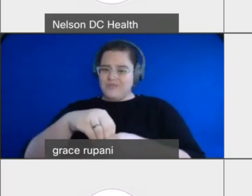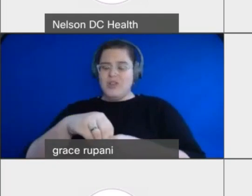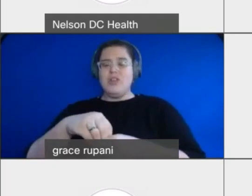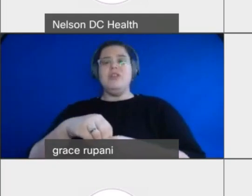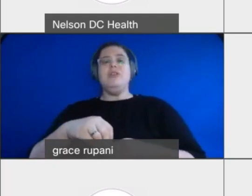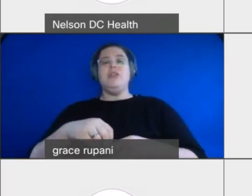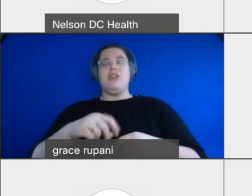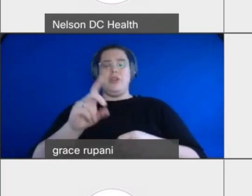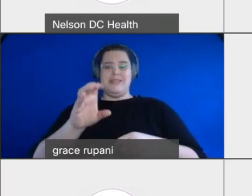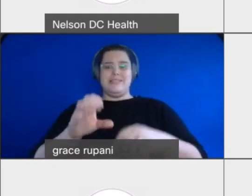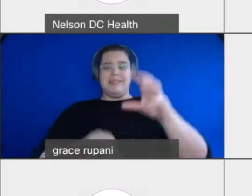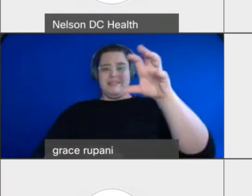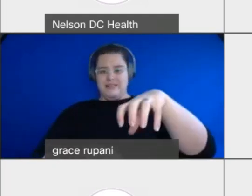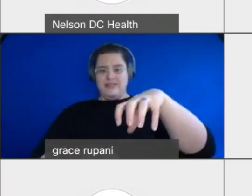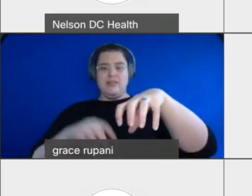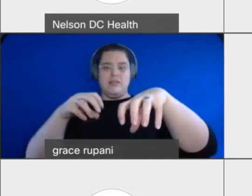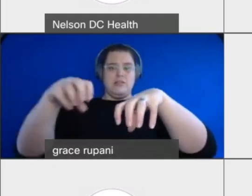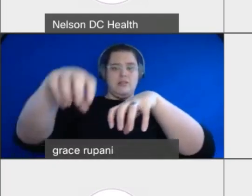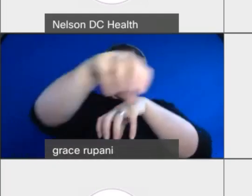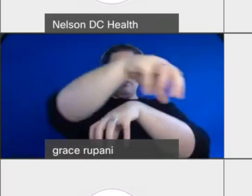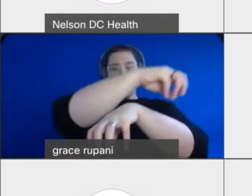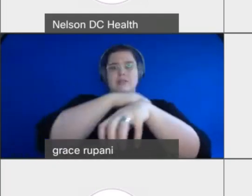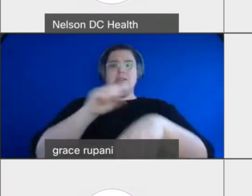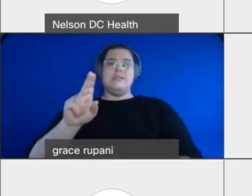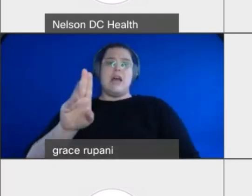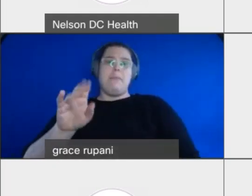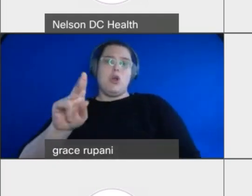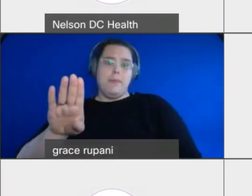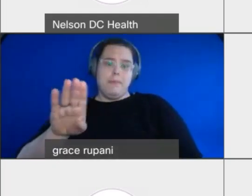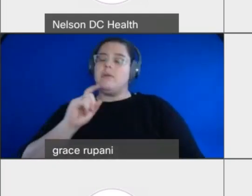residents. So that's our first full wave.